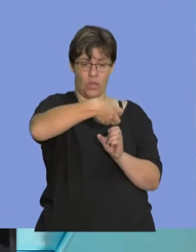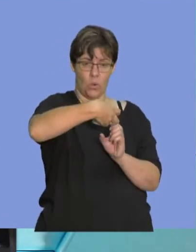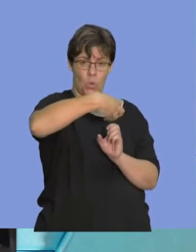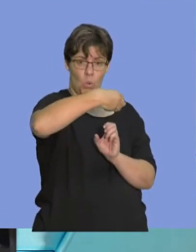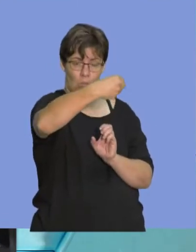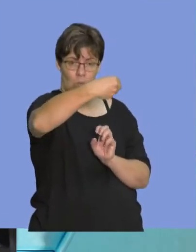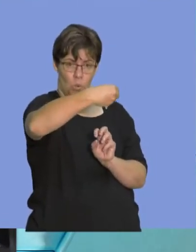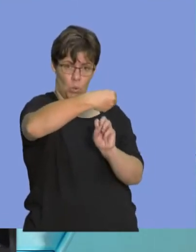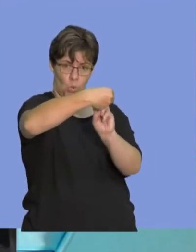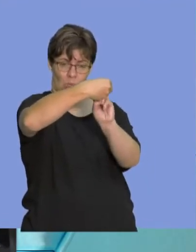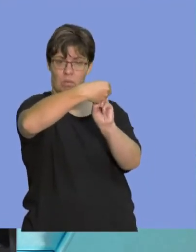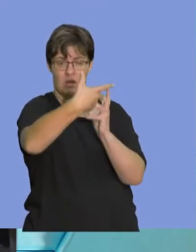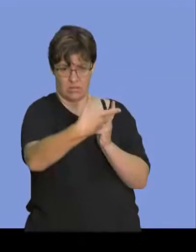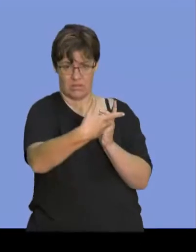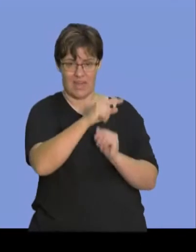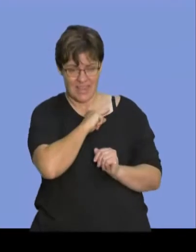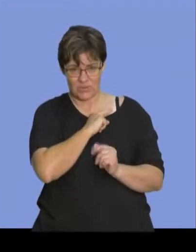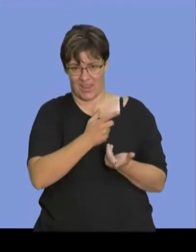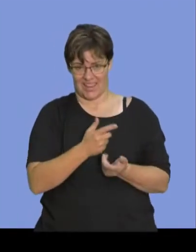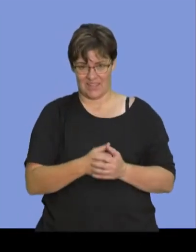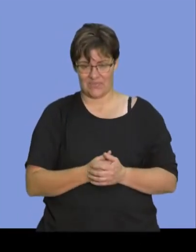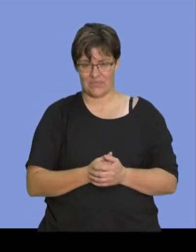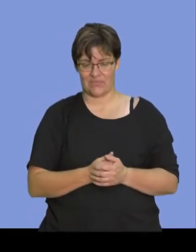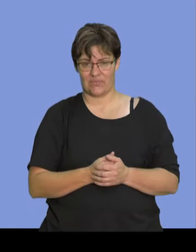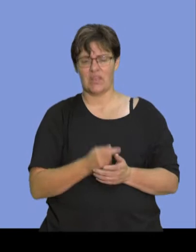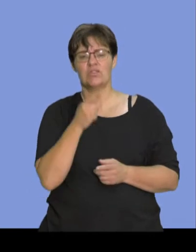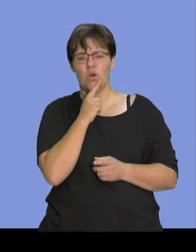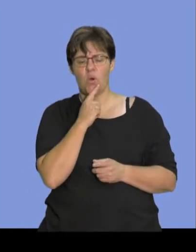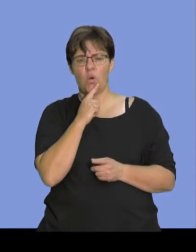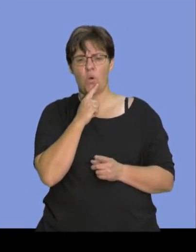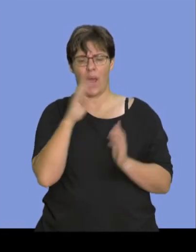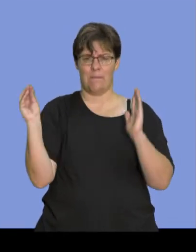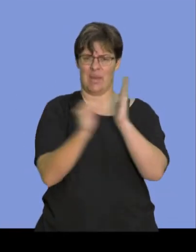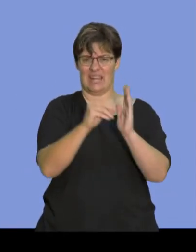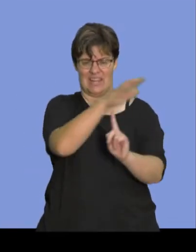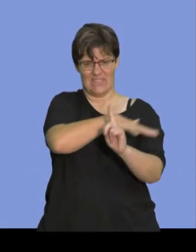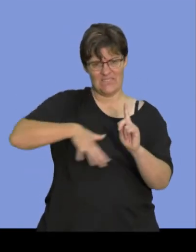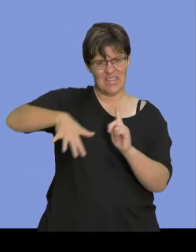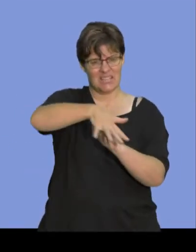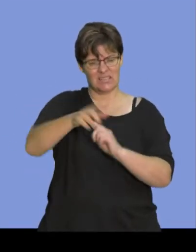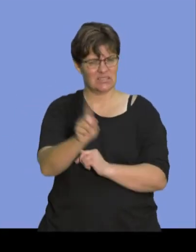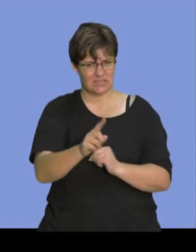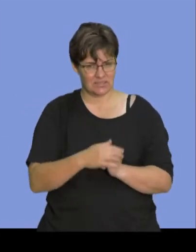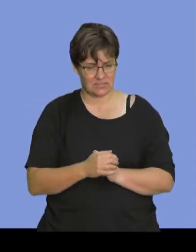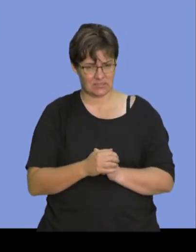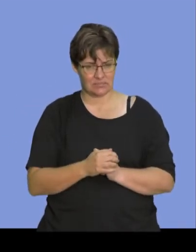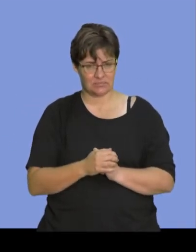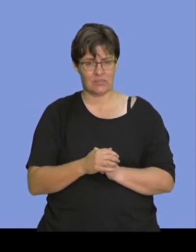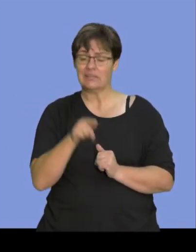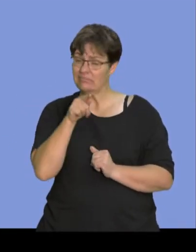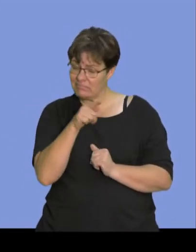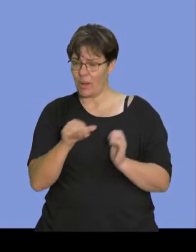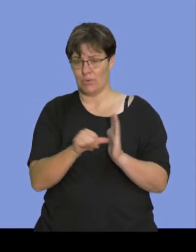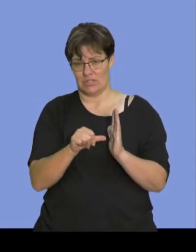of opposite poles, right? Okay. Right, so what is a magnetic field? This definition is very, very